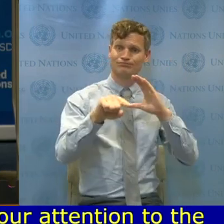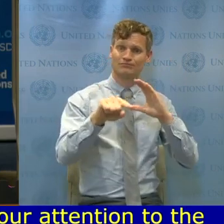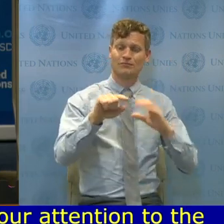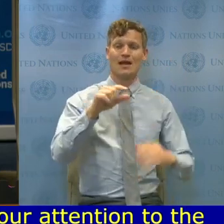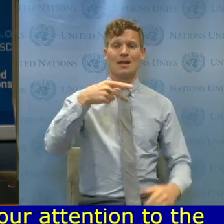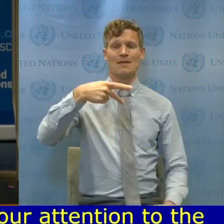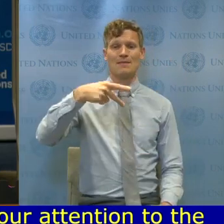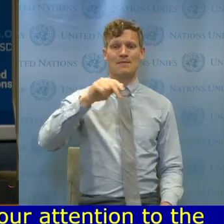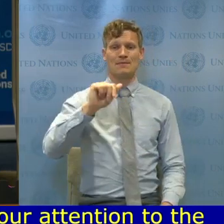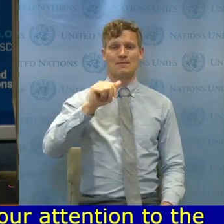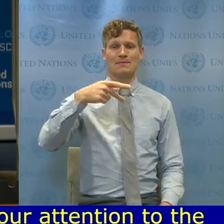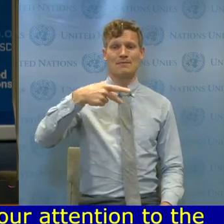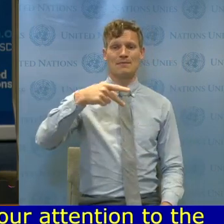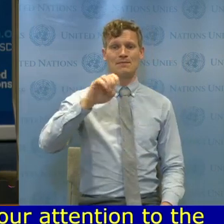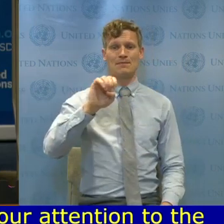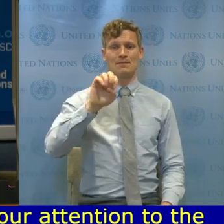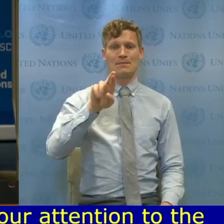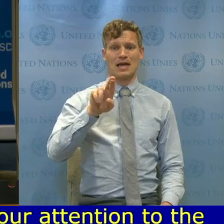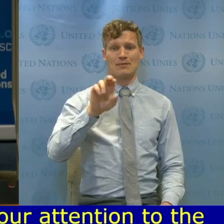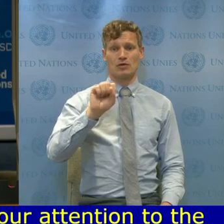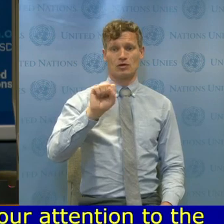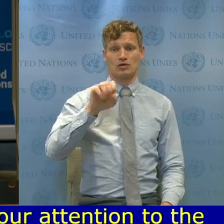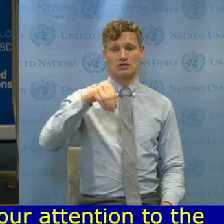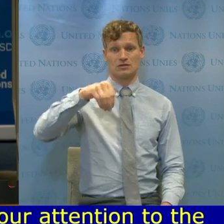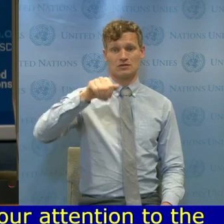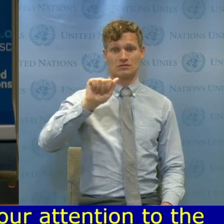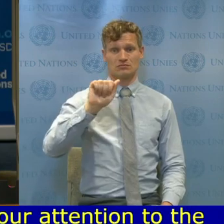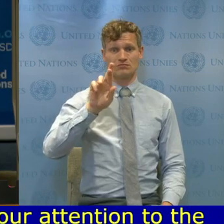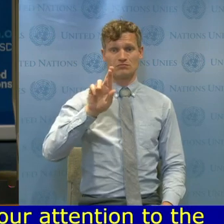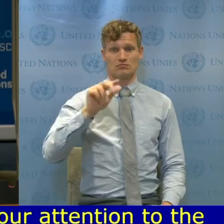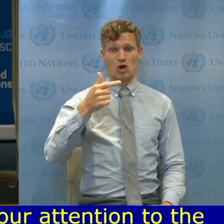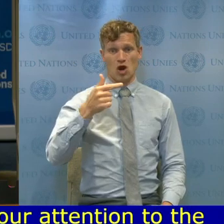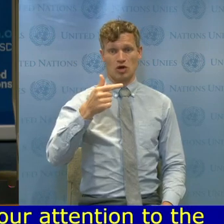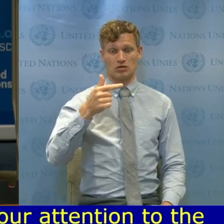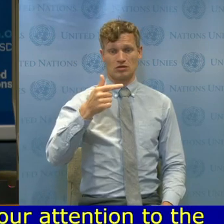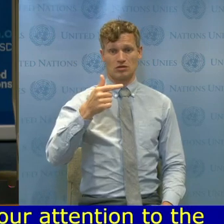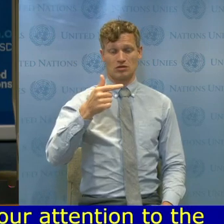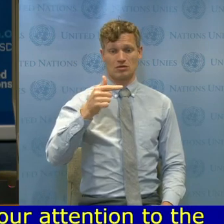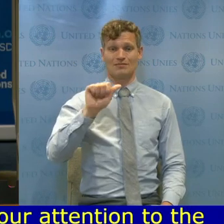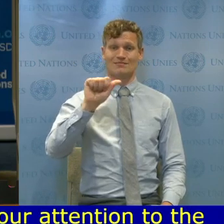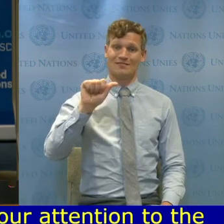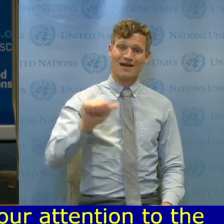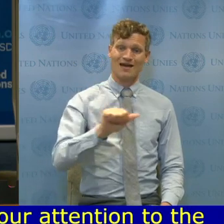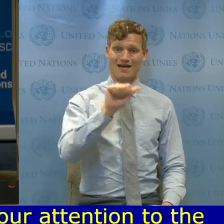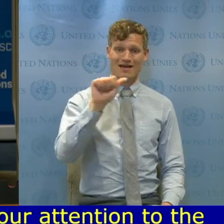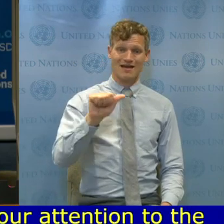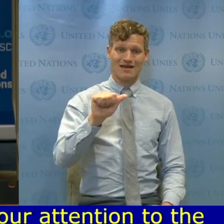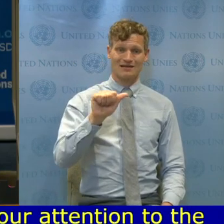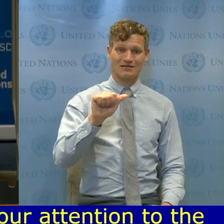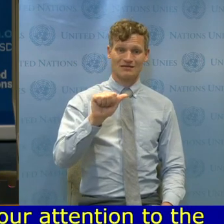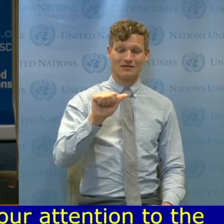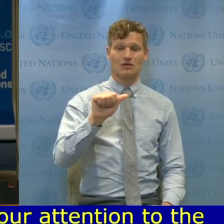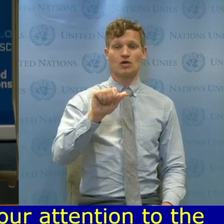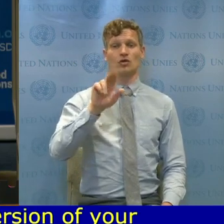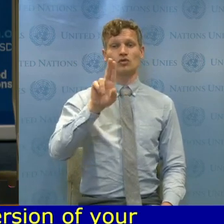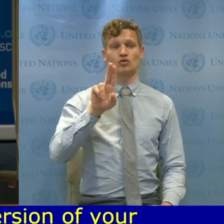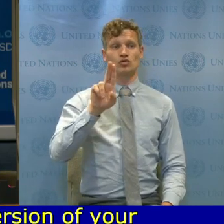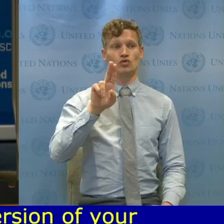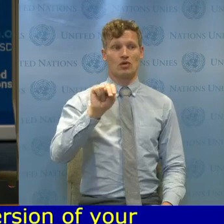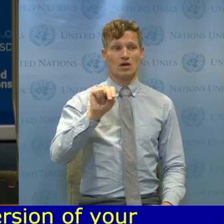papersmart4@un.org. With this, may I invite the first delegation who is on my list, Moldova.